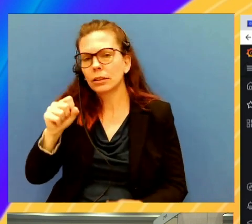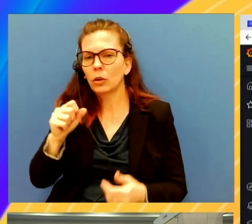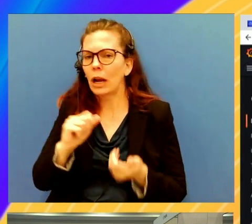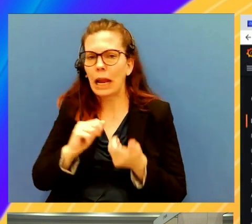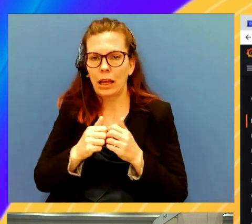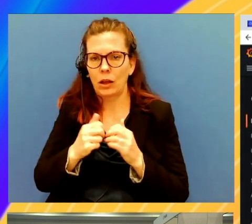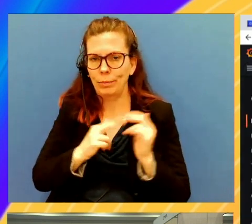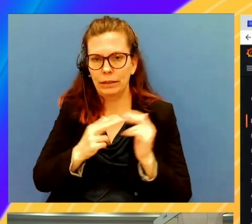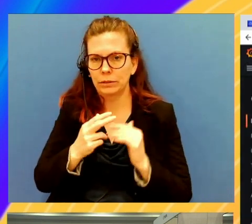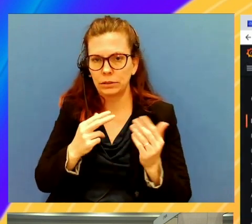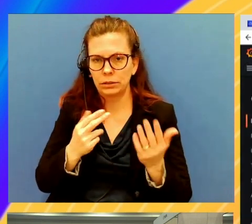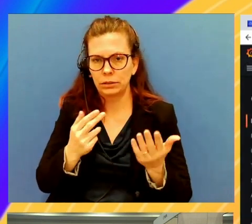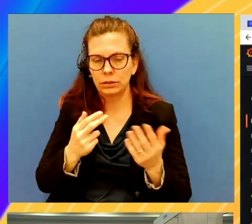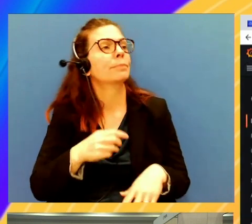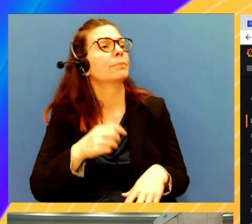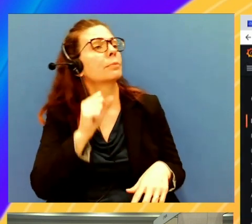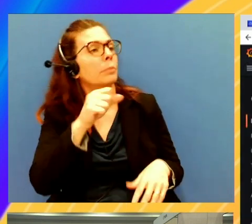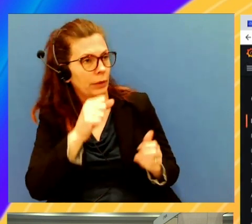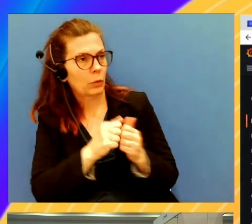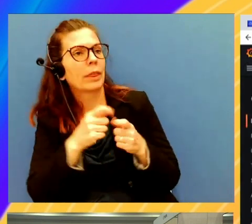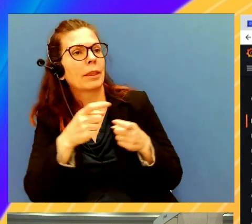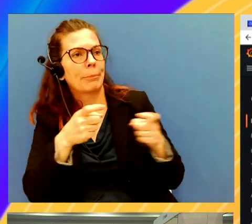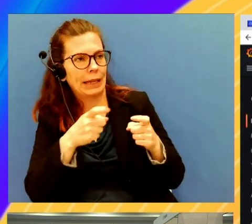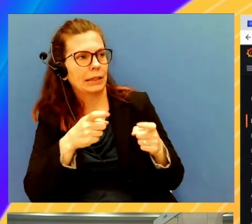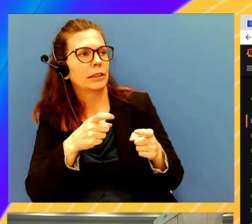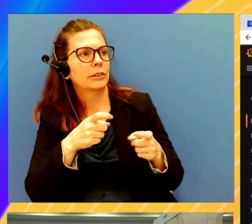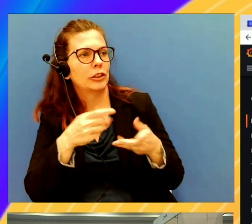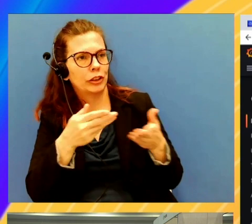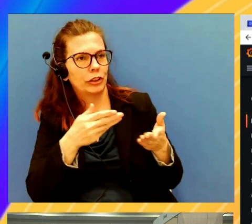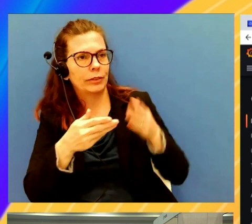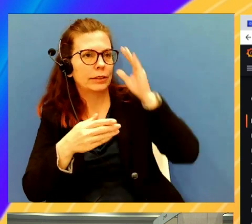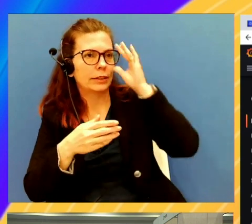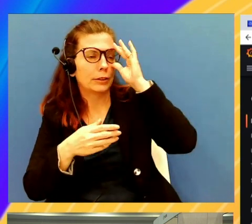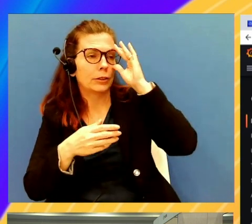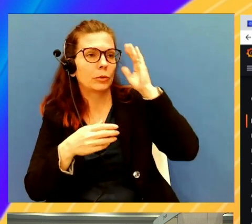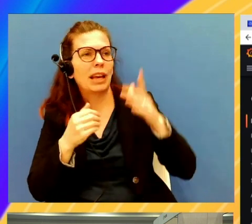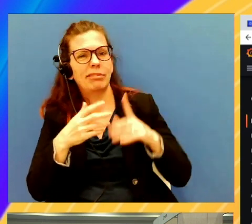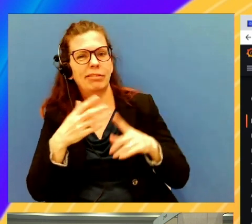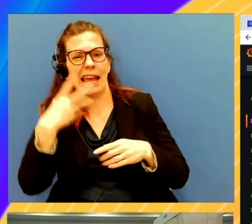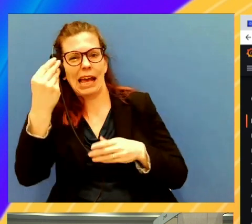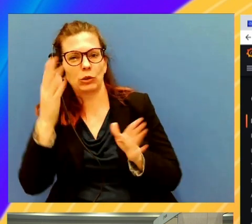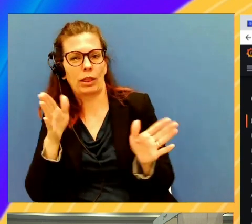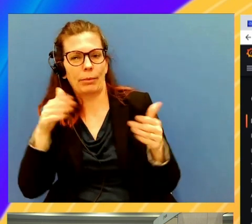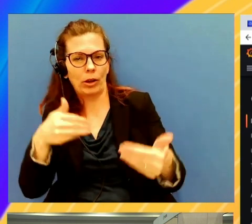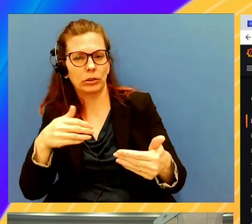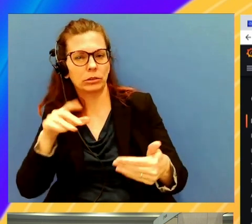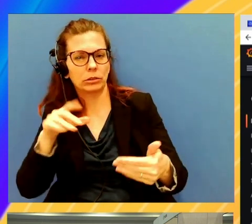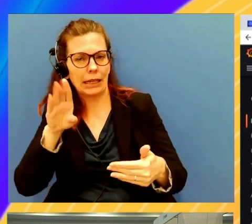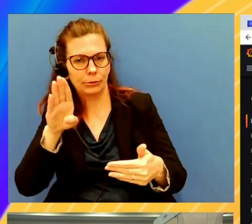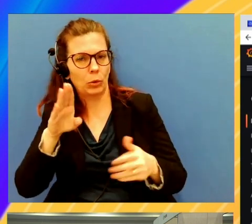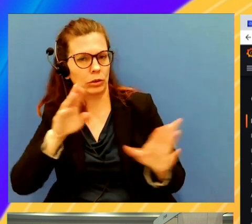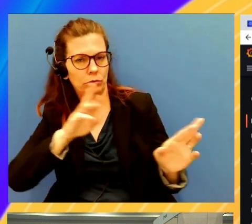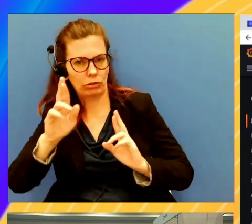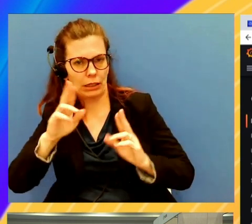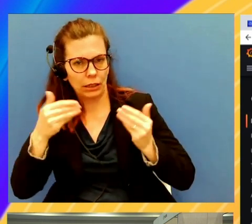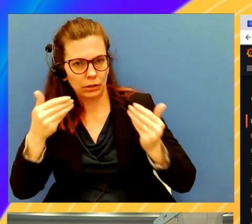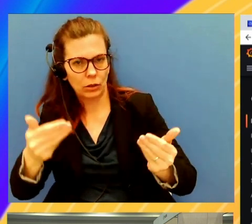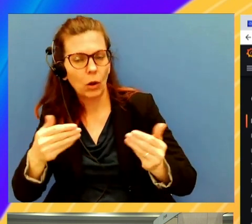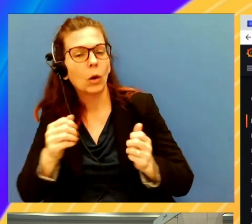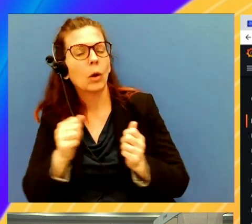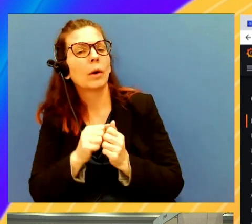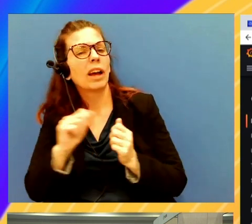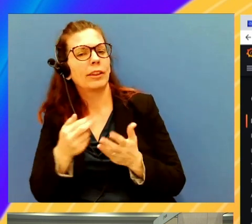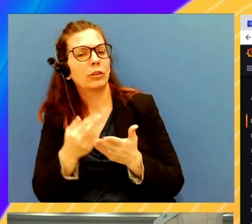building that? Yeah, so with managed Grafana service, we have out-of-the-box dashboards. Perfect. Out-of-the-box data sources